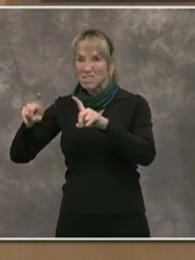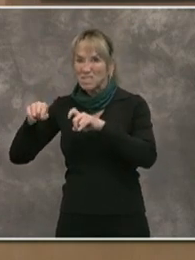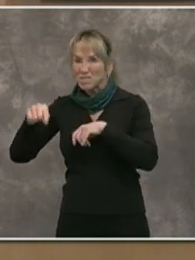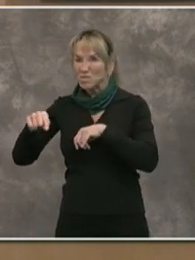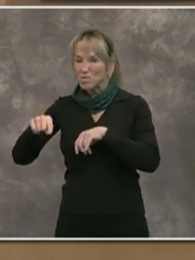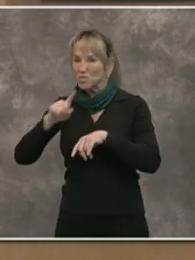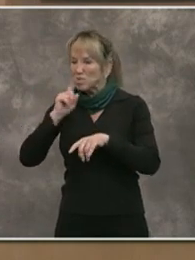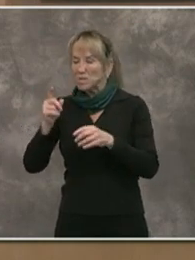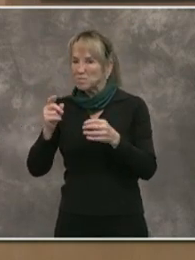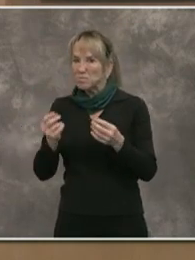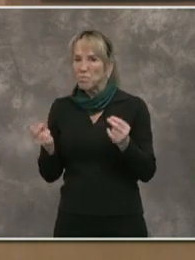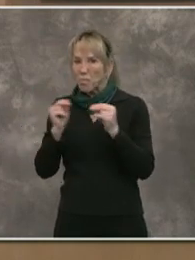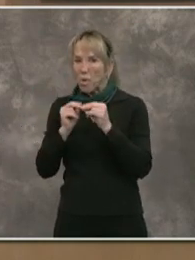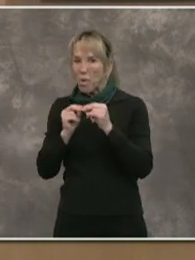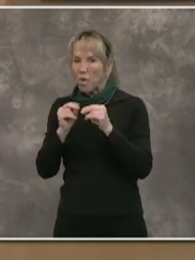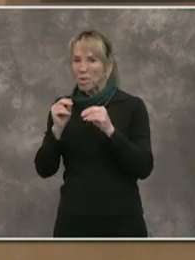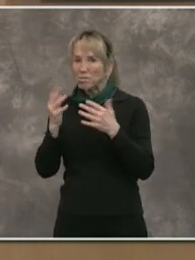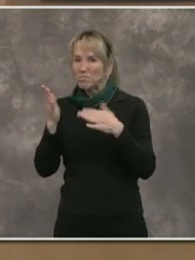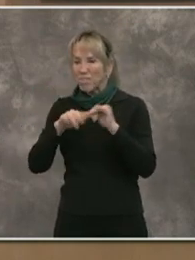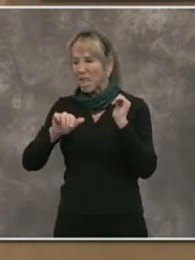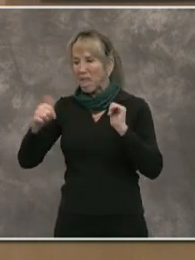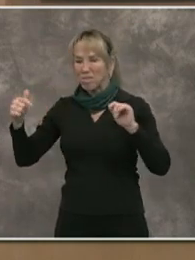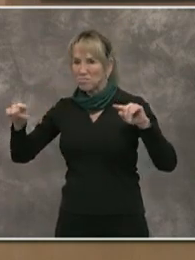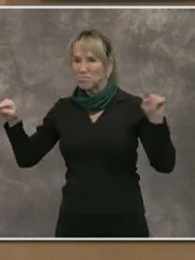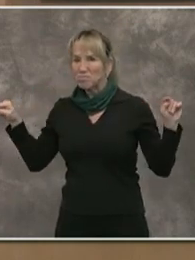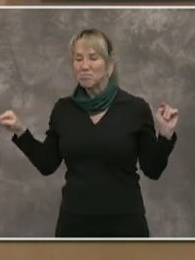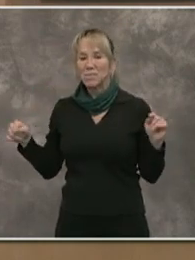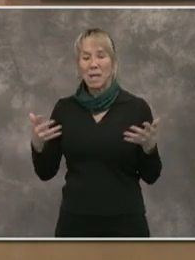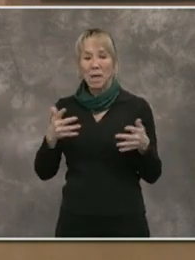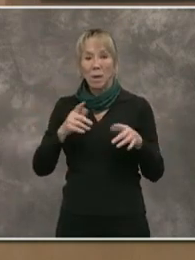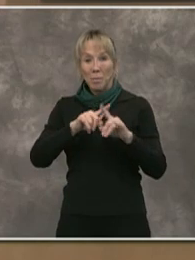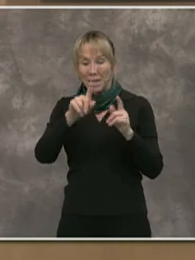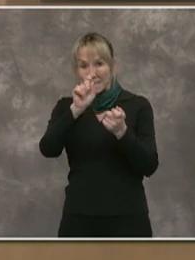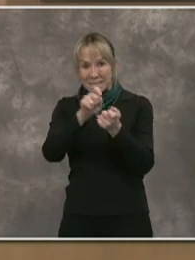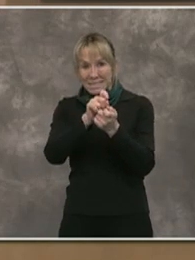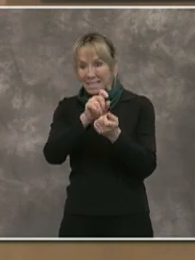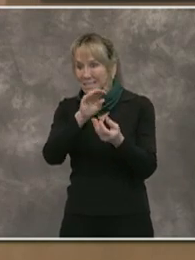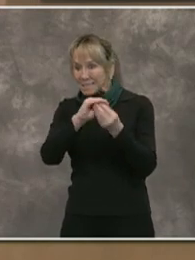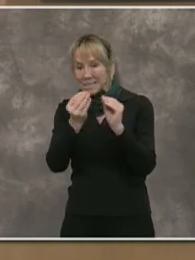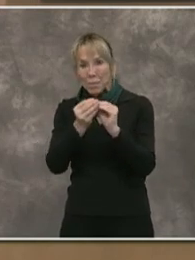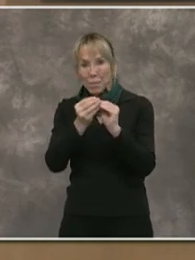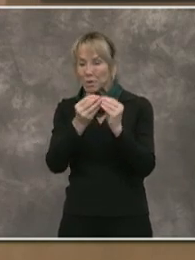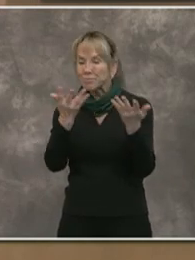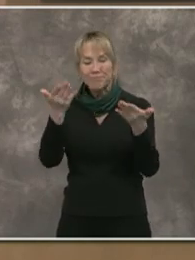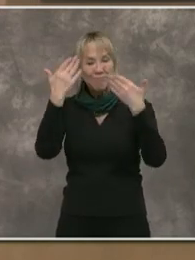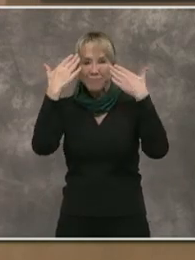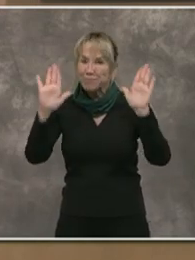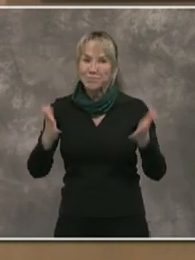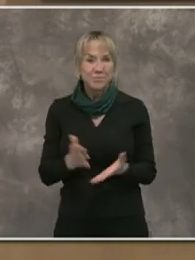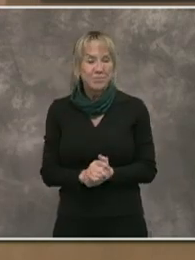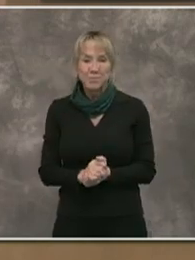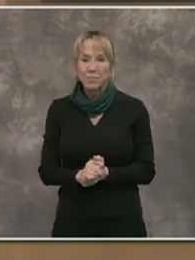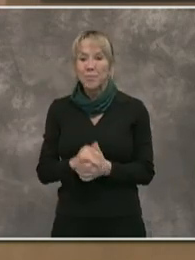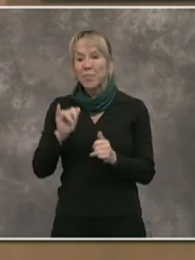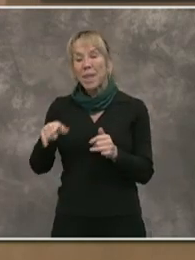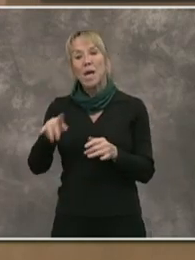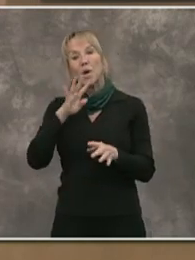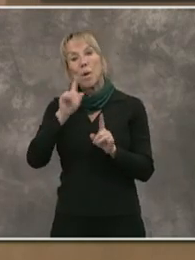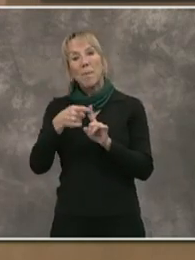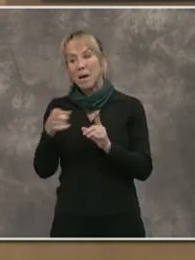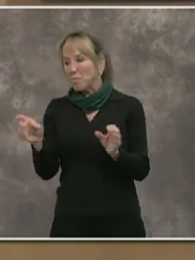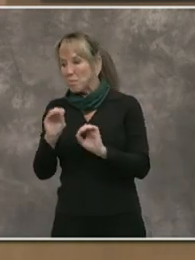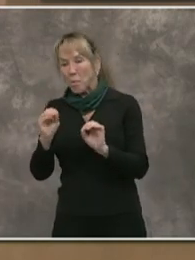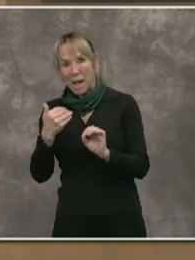population. But the exact answer is we don't know. And the negative test results that we get really have very